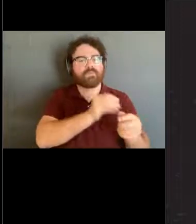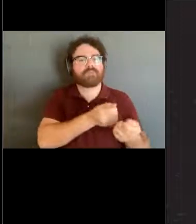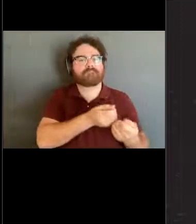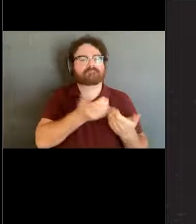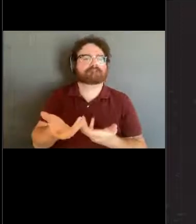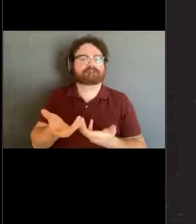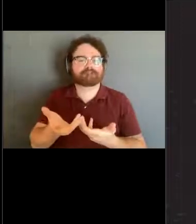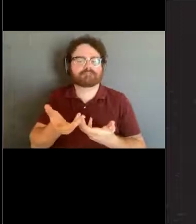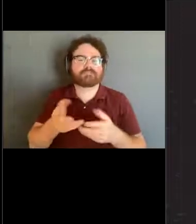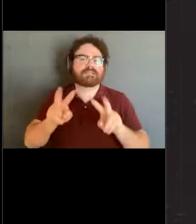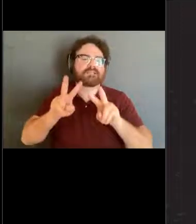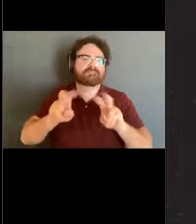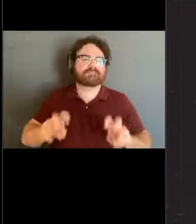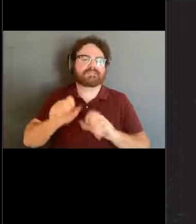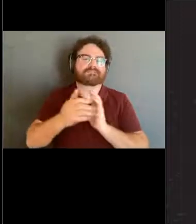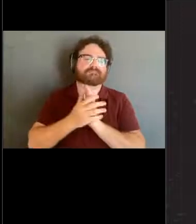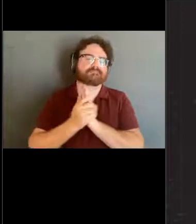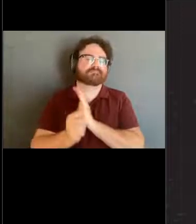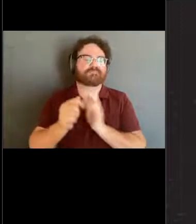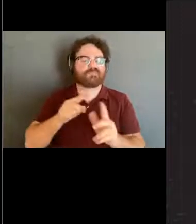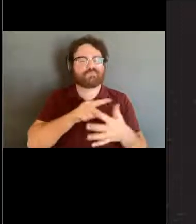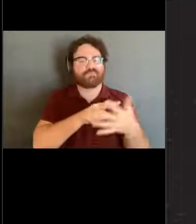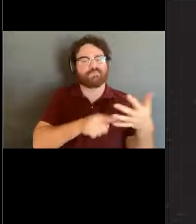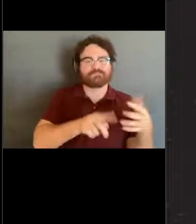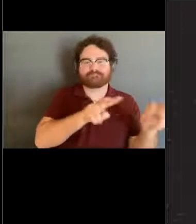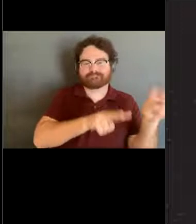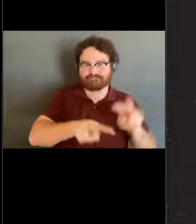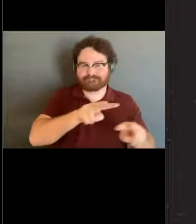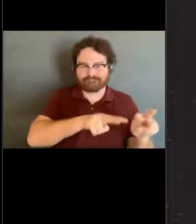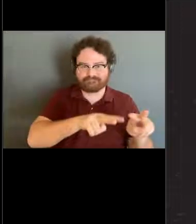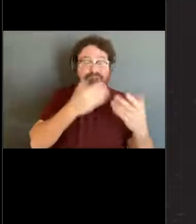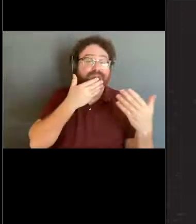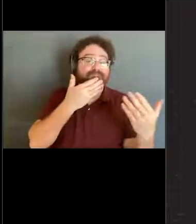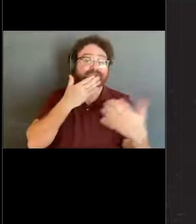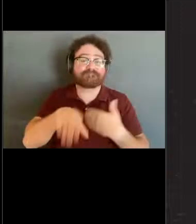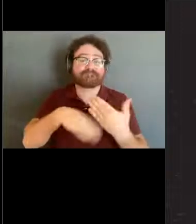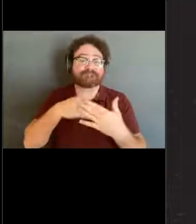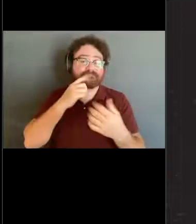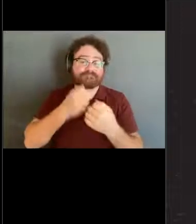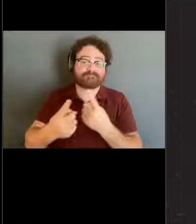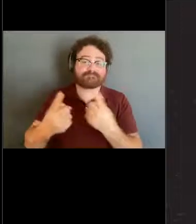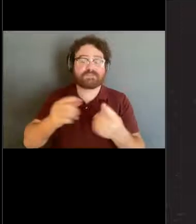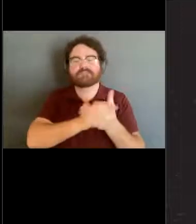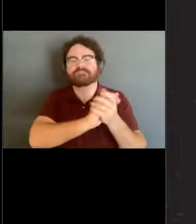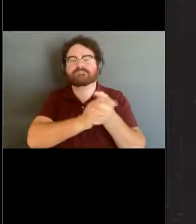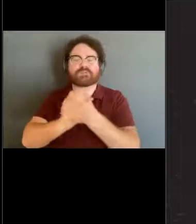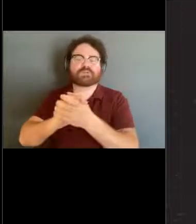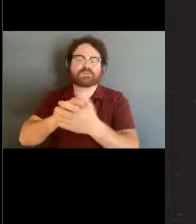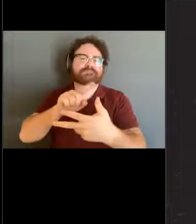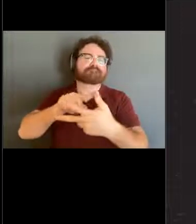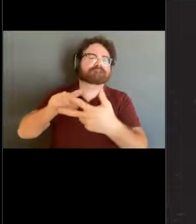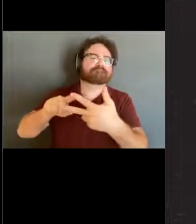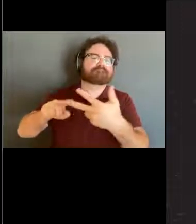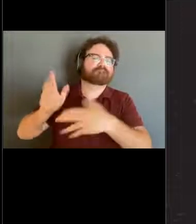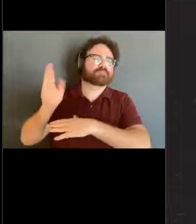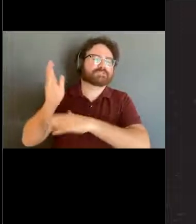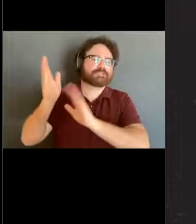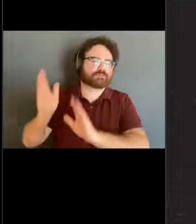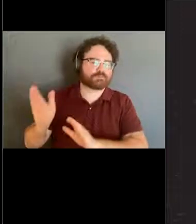the skill of those observations. So thank you all very much. Congratulations to all of the presenters and